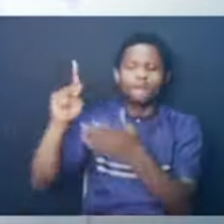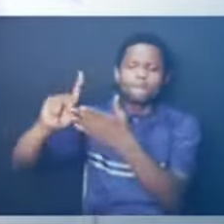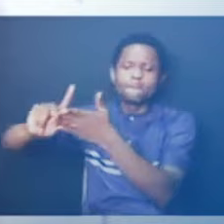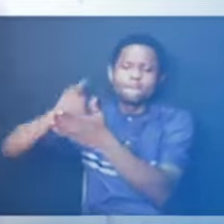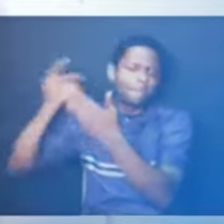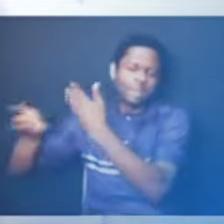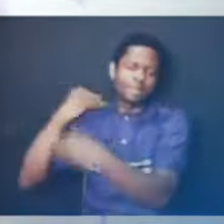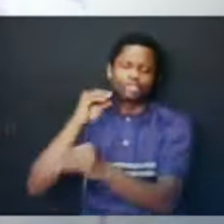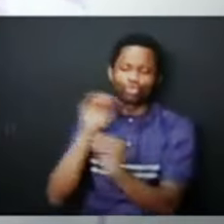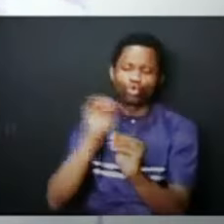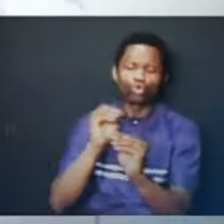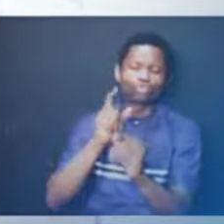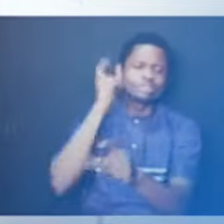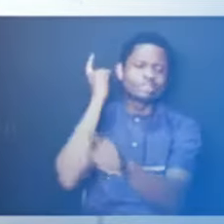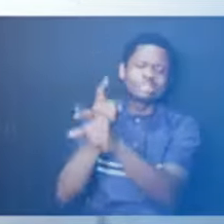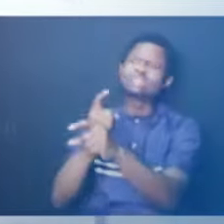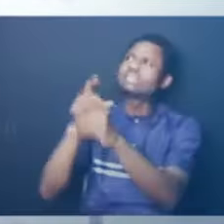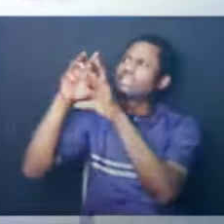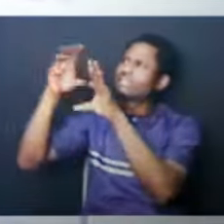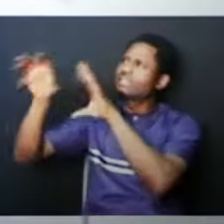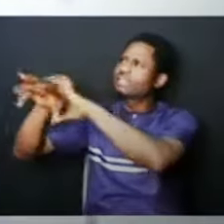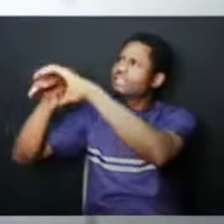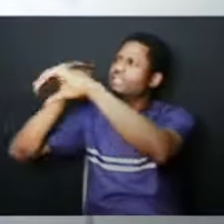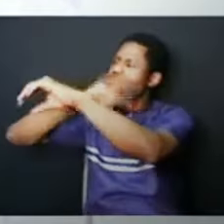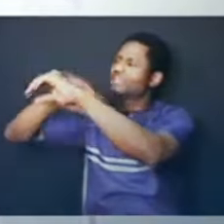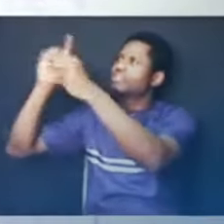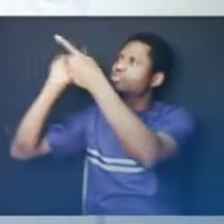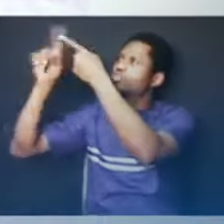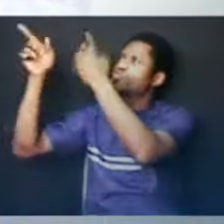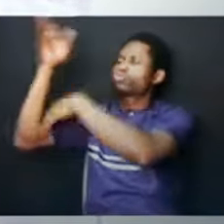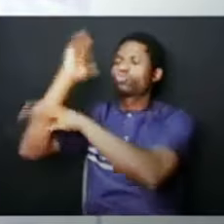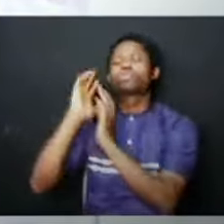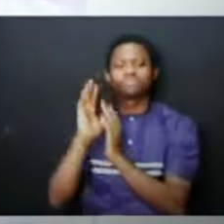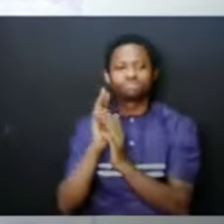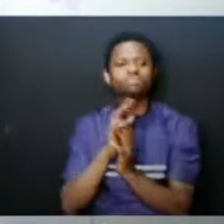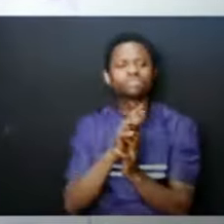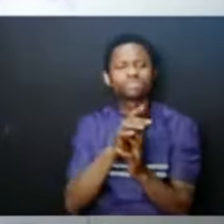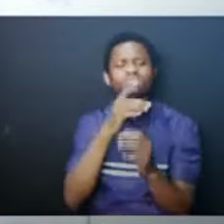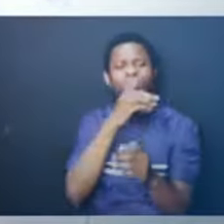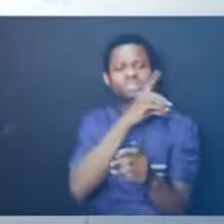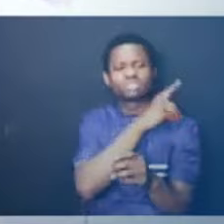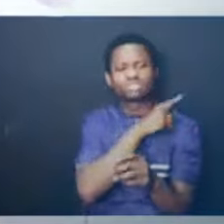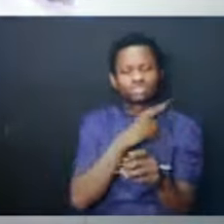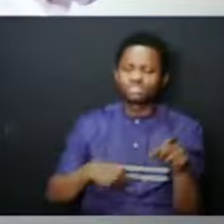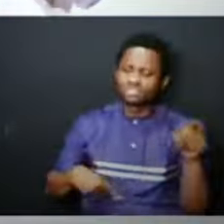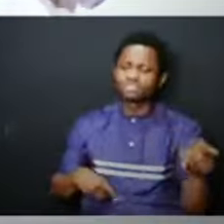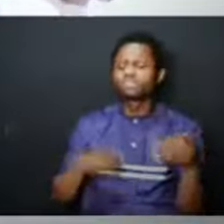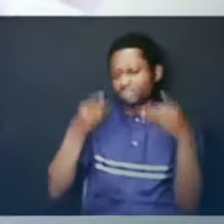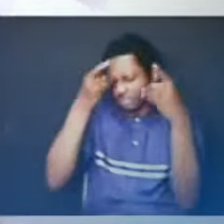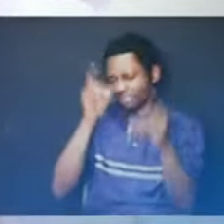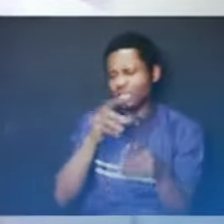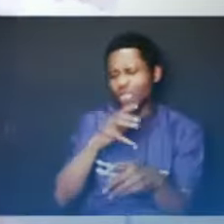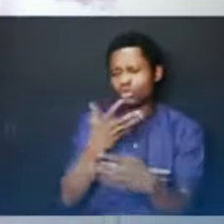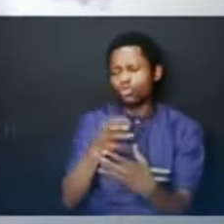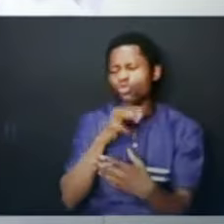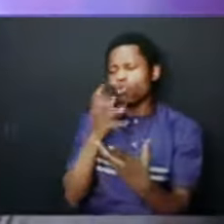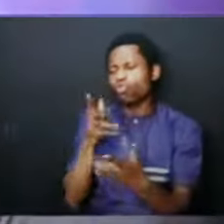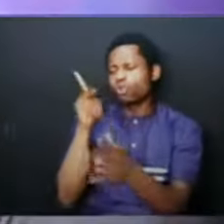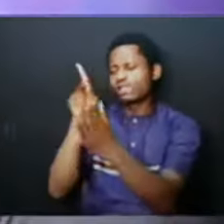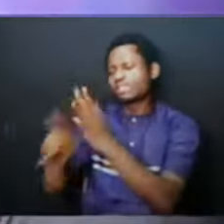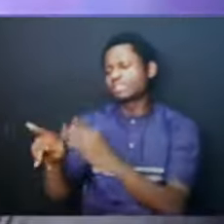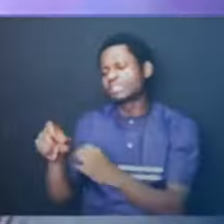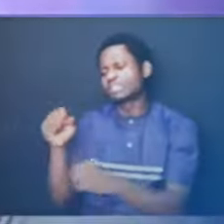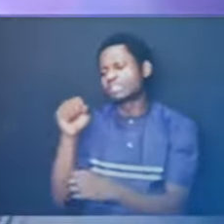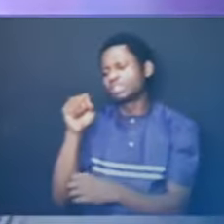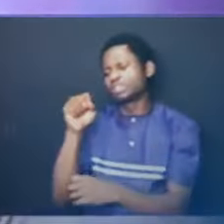efi enyimu edionu enan no ekona no ni nyina no eka asem kro na no David obomodi so betwe ne ho efi so betoyre no. But